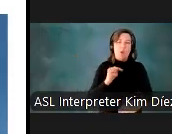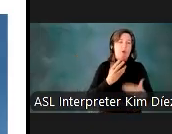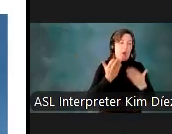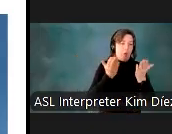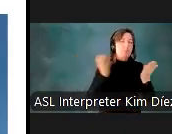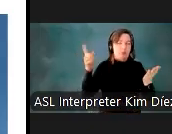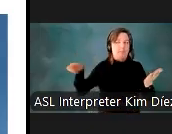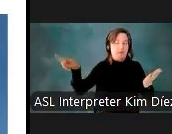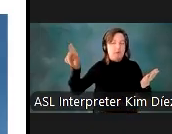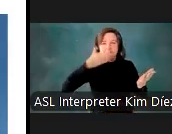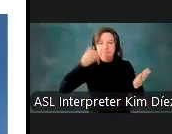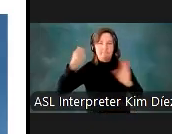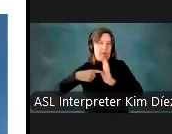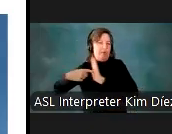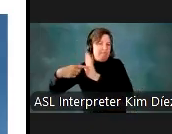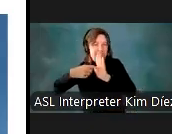there's a,